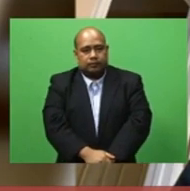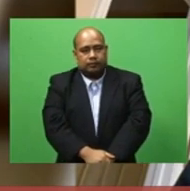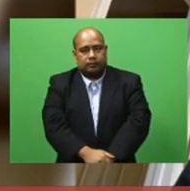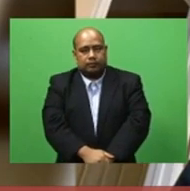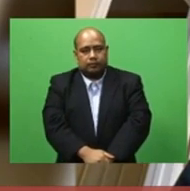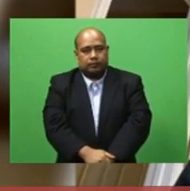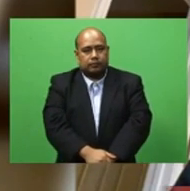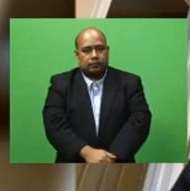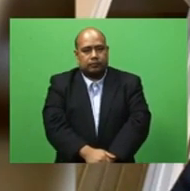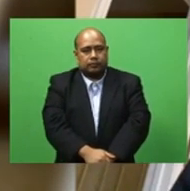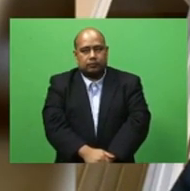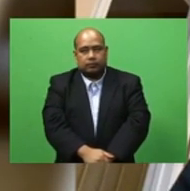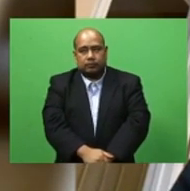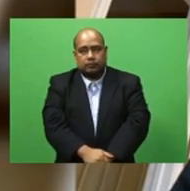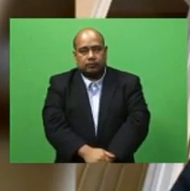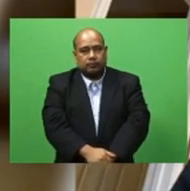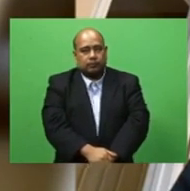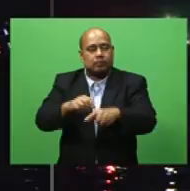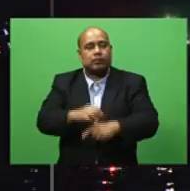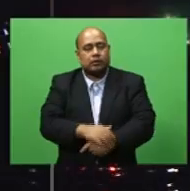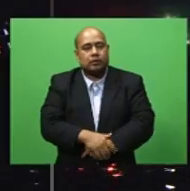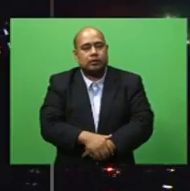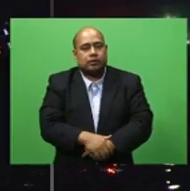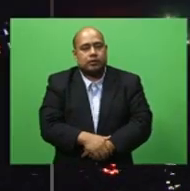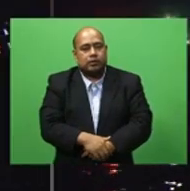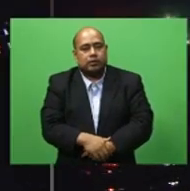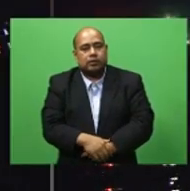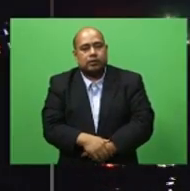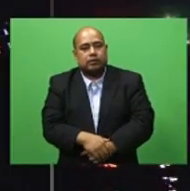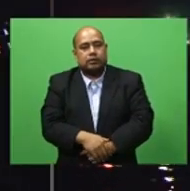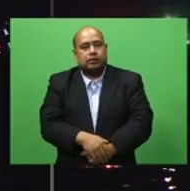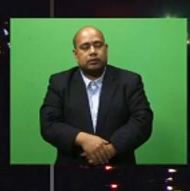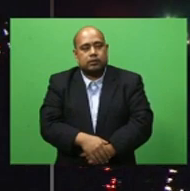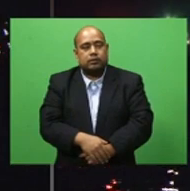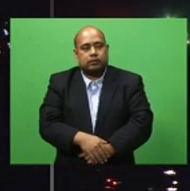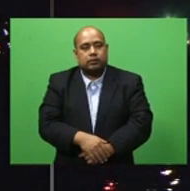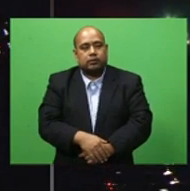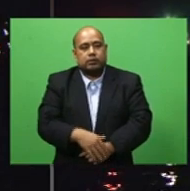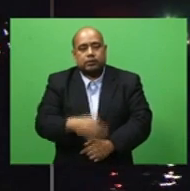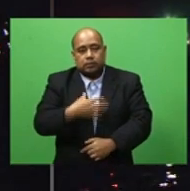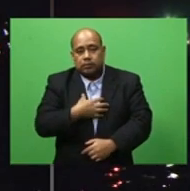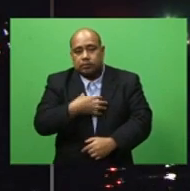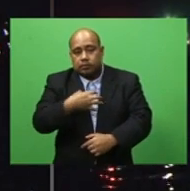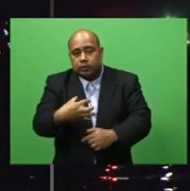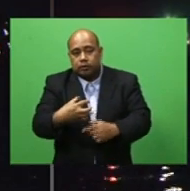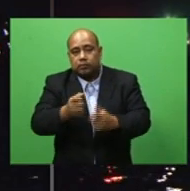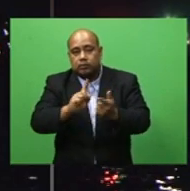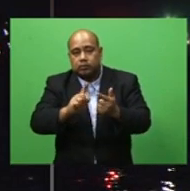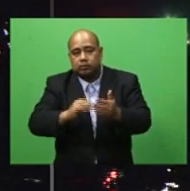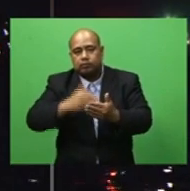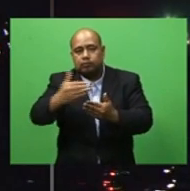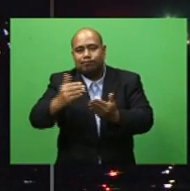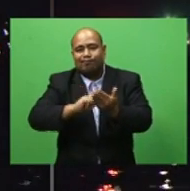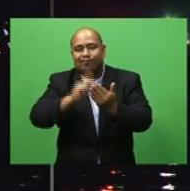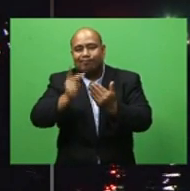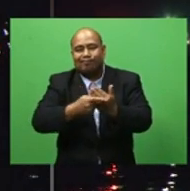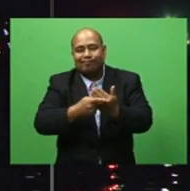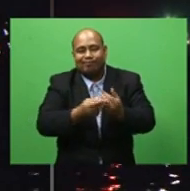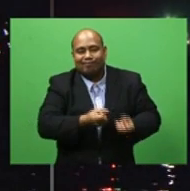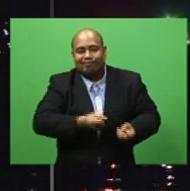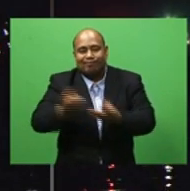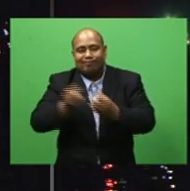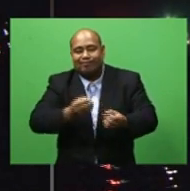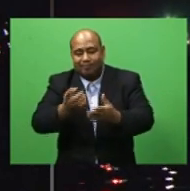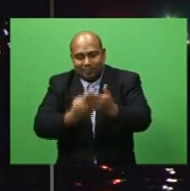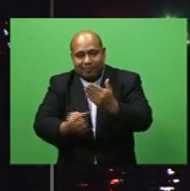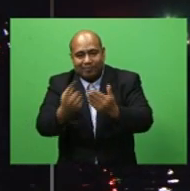I would like to go to a protest, but peaceful one. More than 100 project owners or investors who needed environmental impact